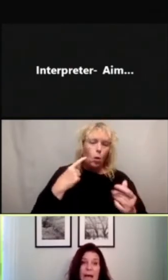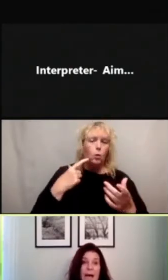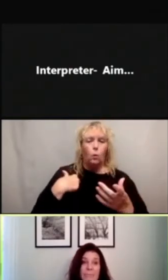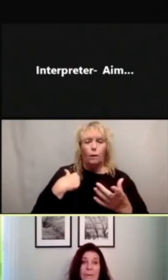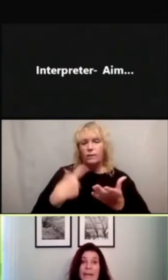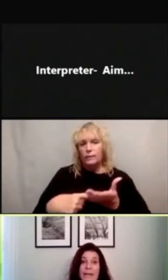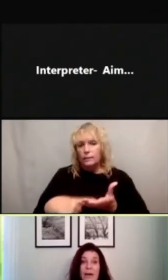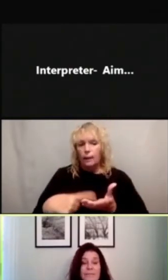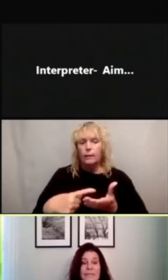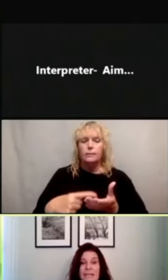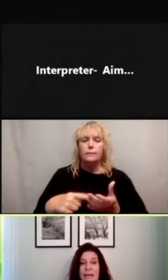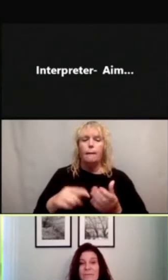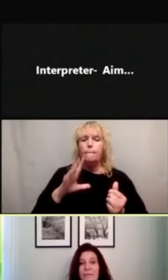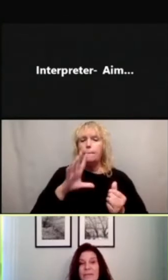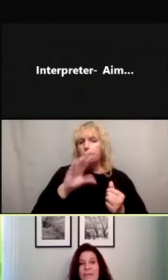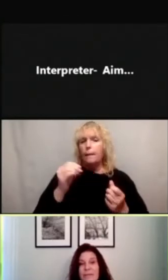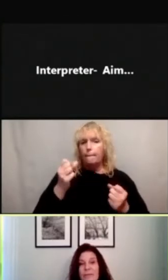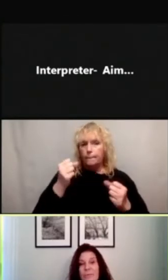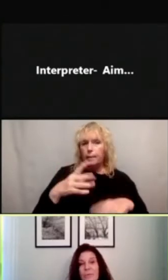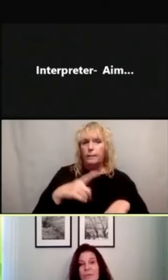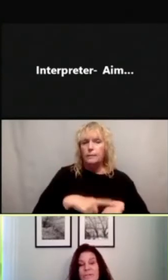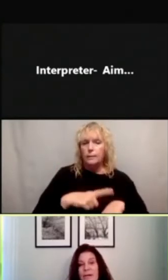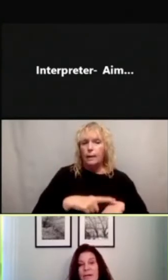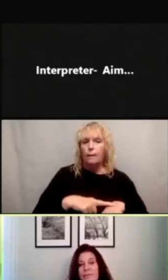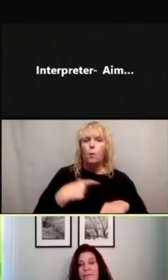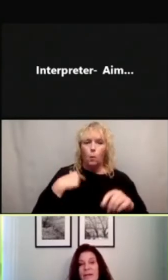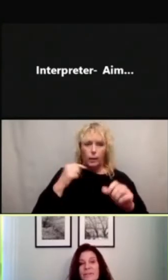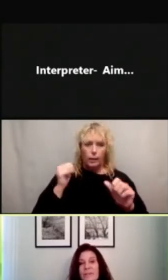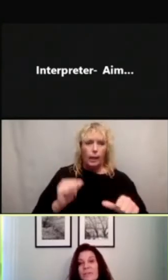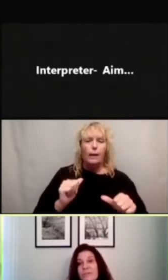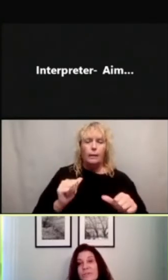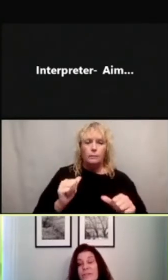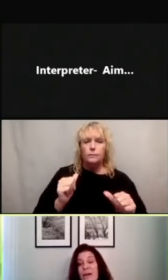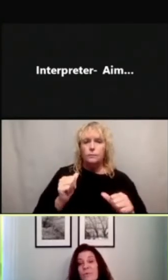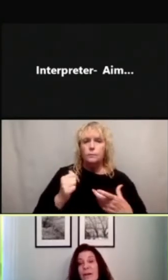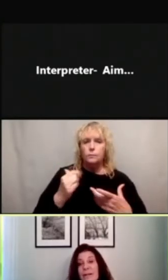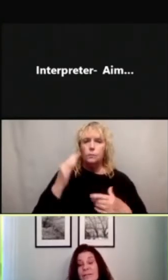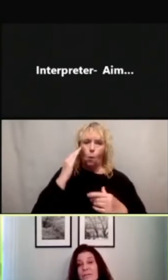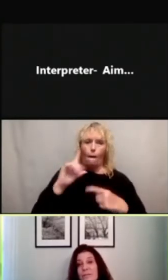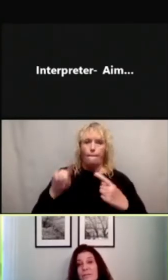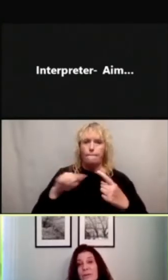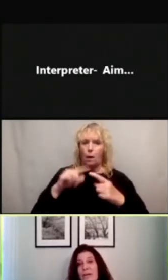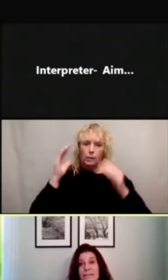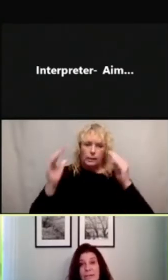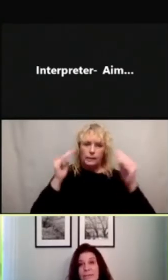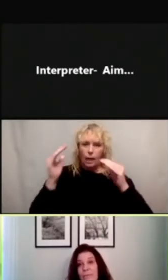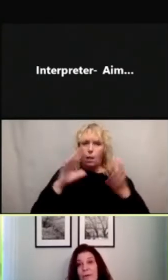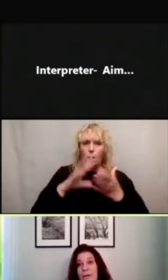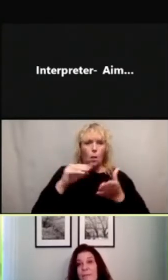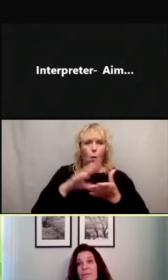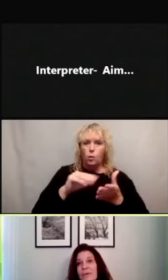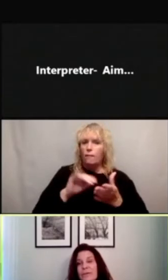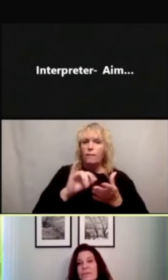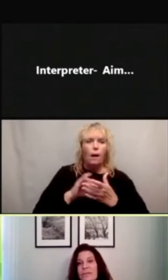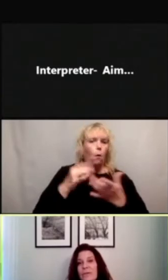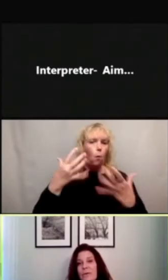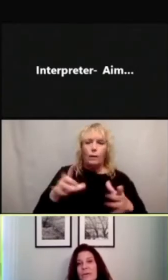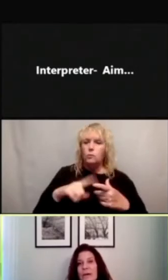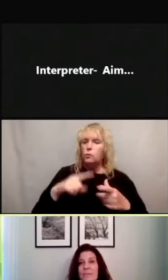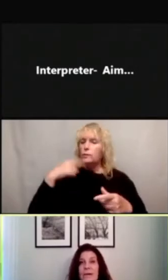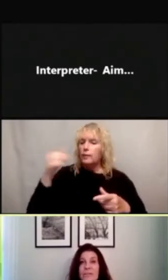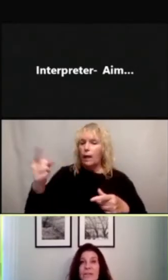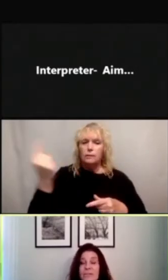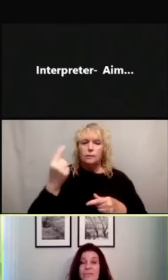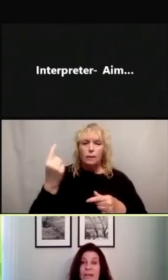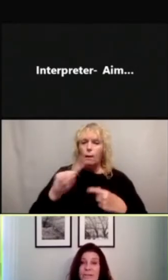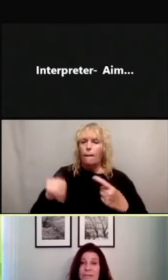Coalition. And oftentimes we hear reports of adult learners not wanting to tell someone about their literacy